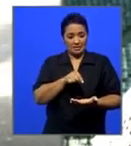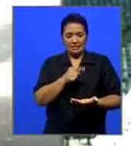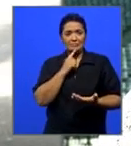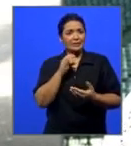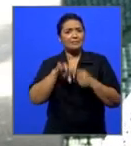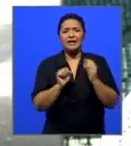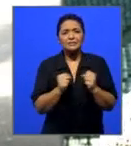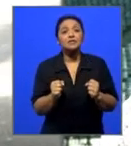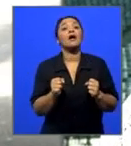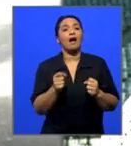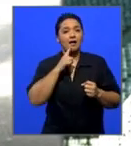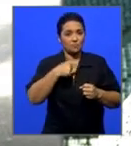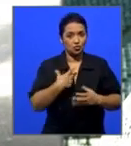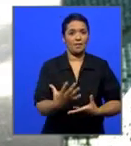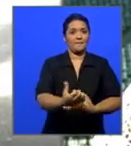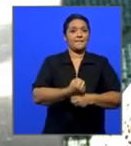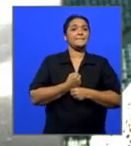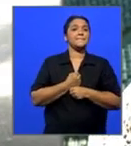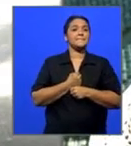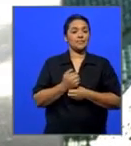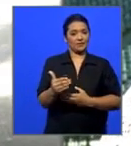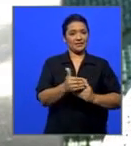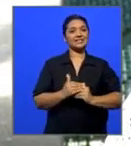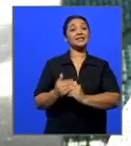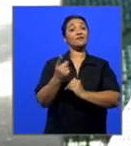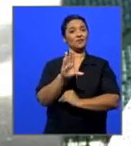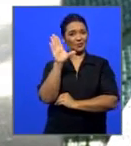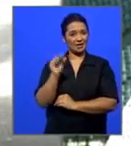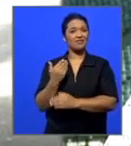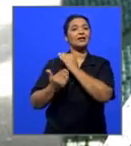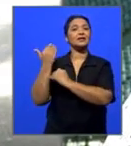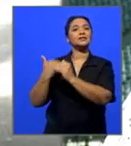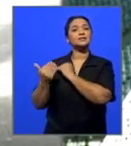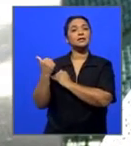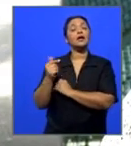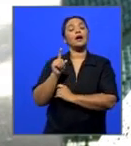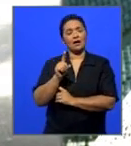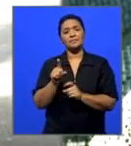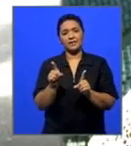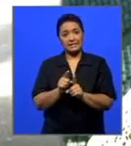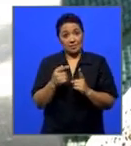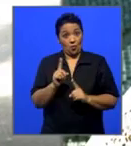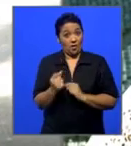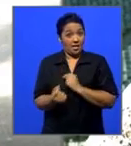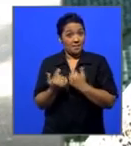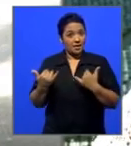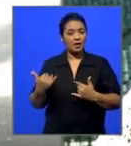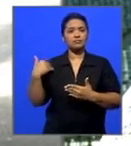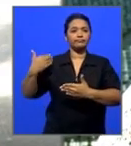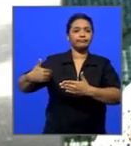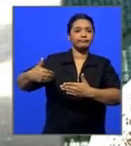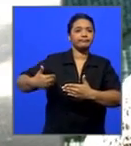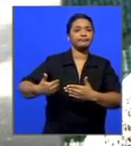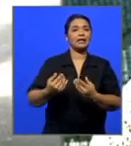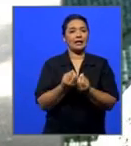that we protect it for the country. Now, even the documentation, whatever now is going to be there,